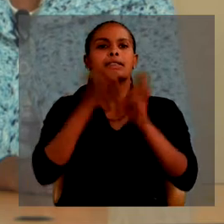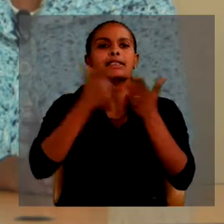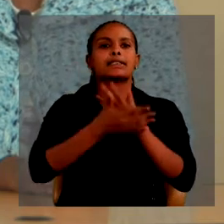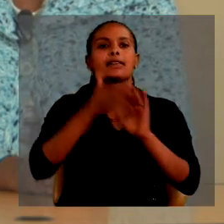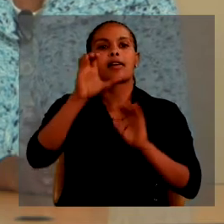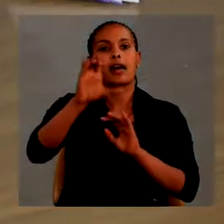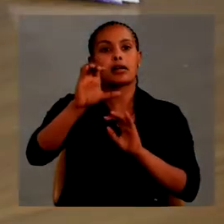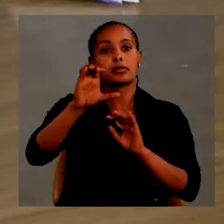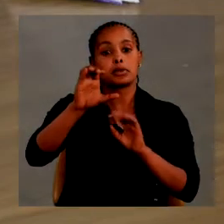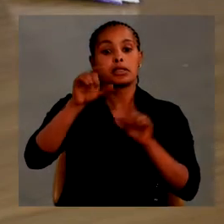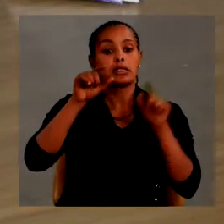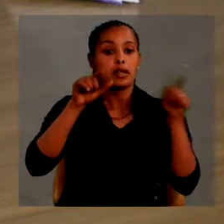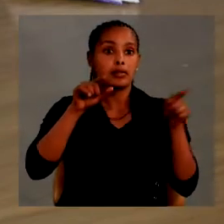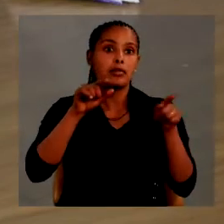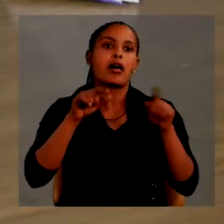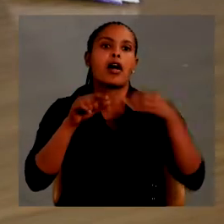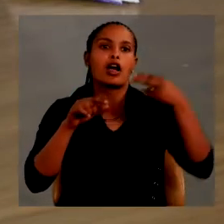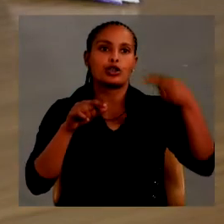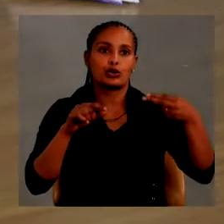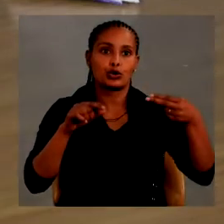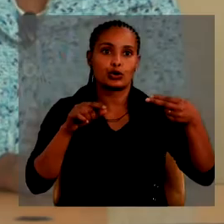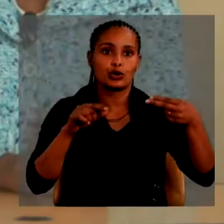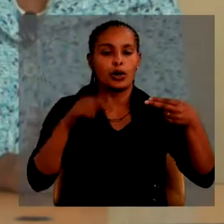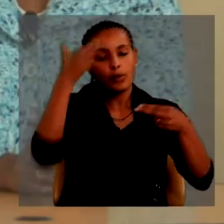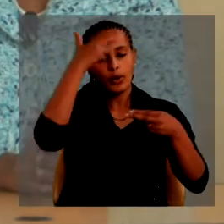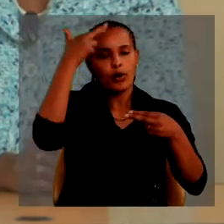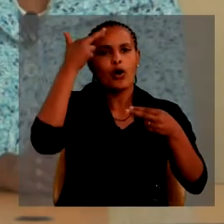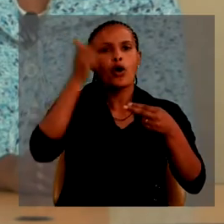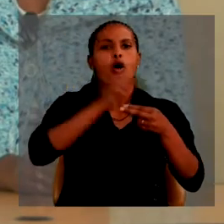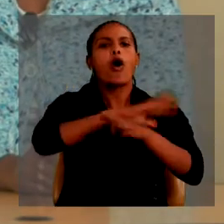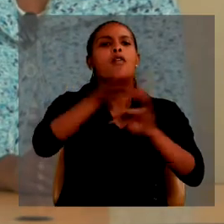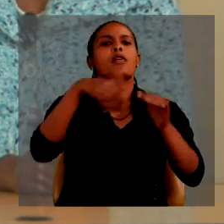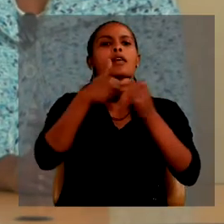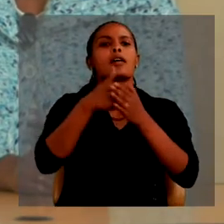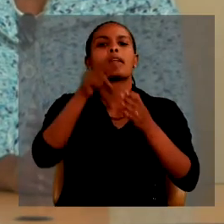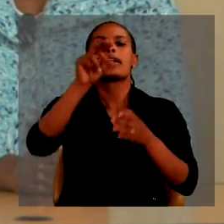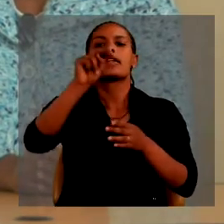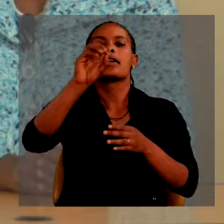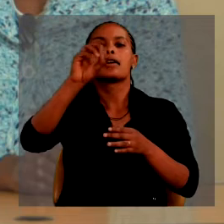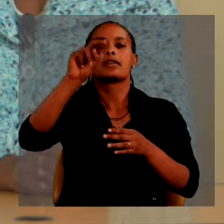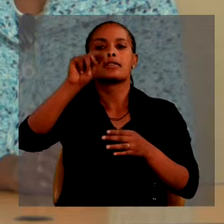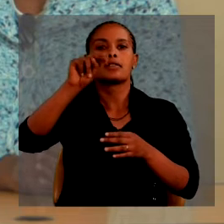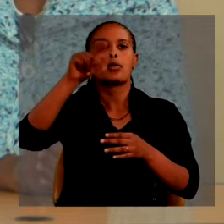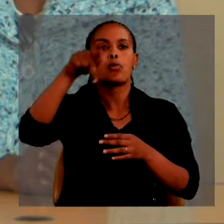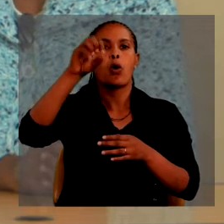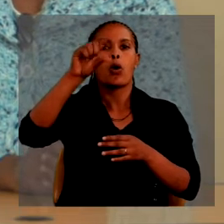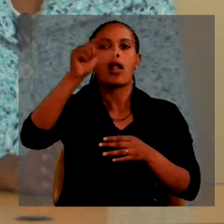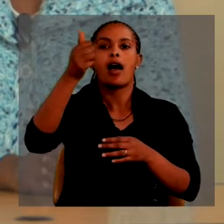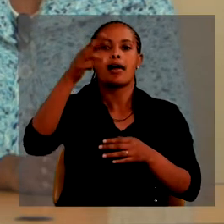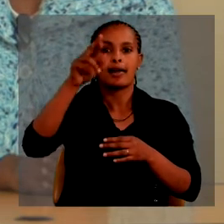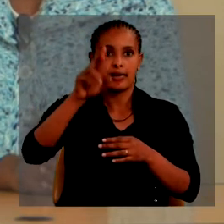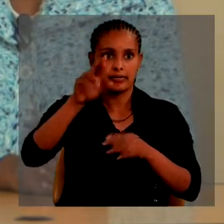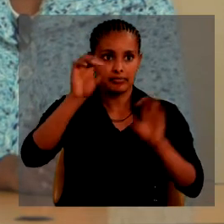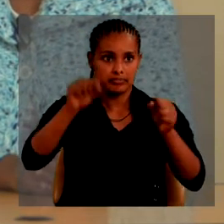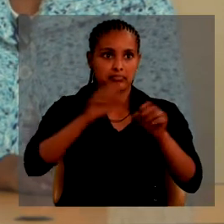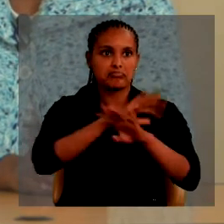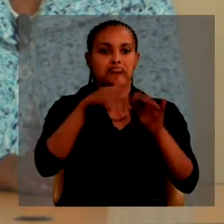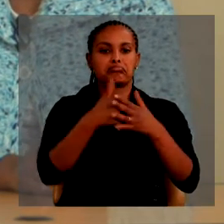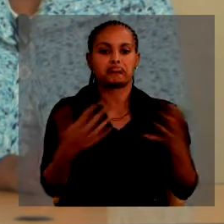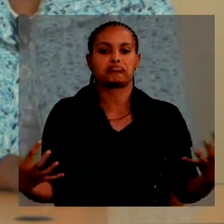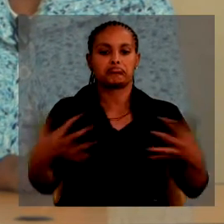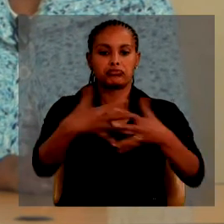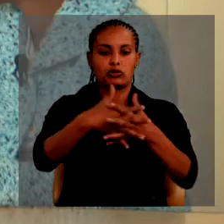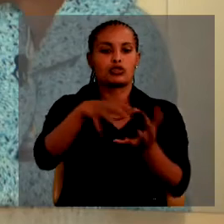carbon and that is hydrogen. It is because overall it is nonpolar. This is also nonpolar, and therefore it's not going